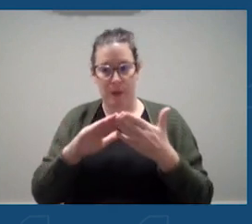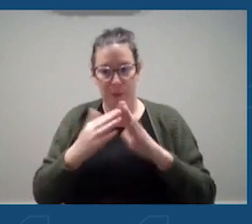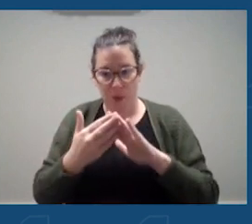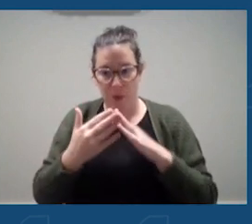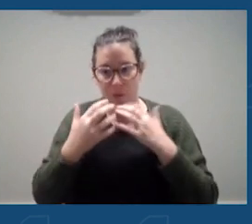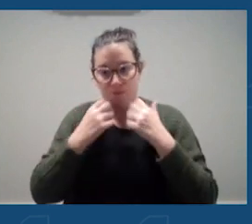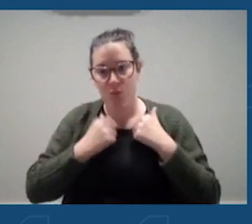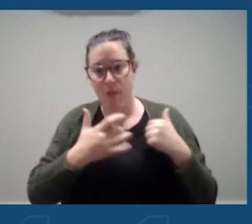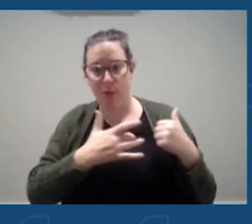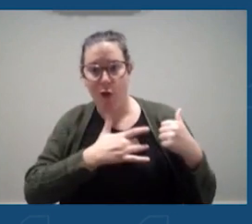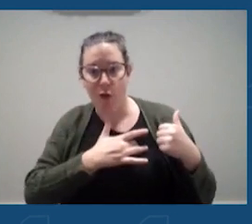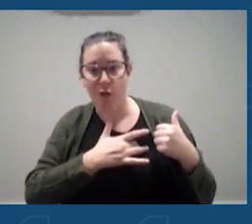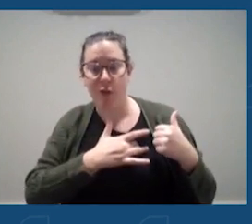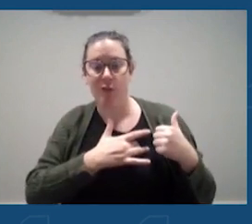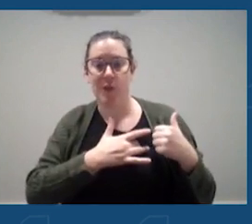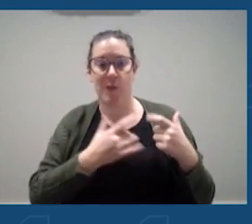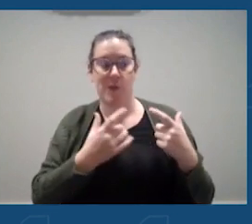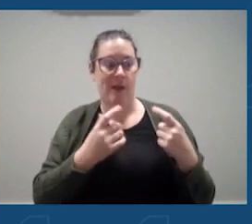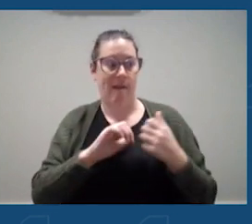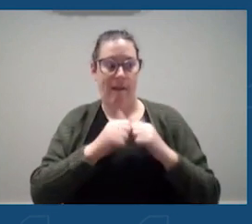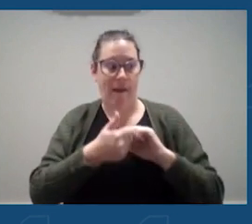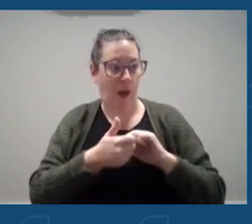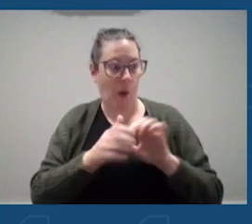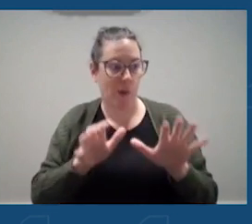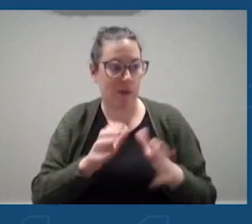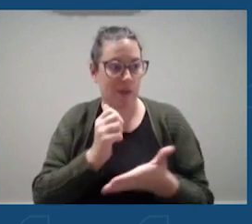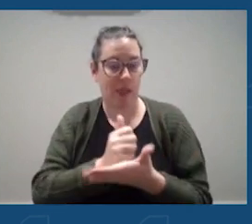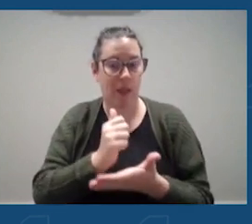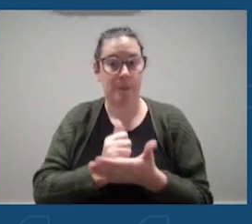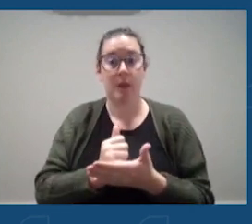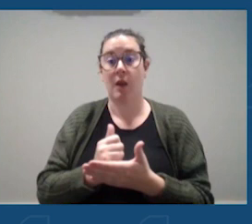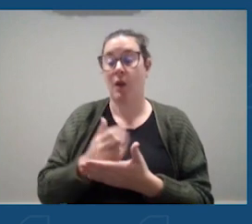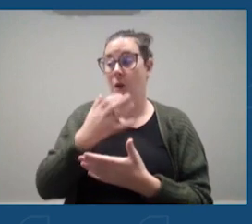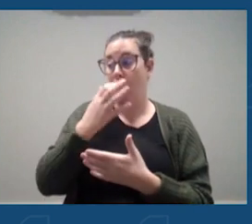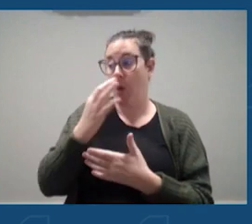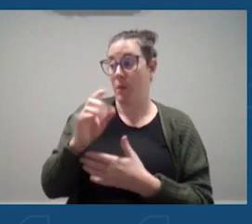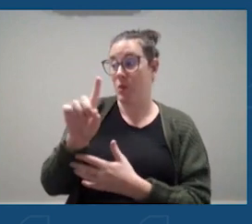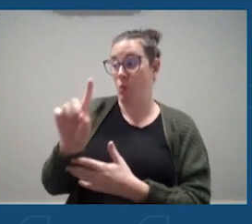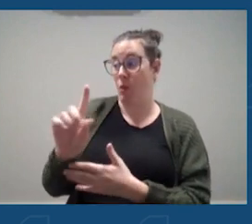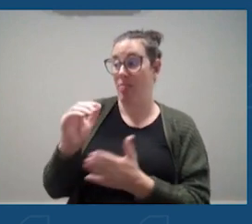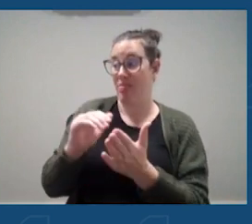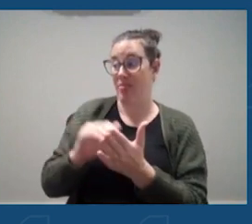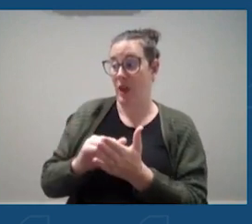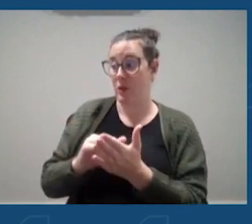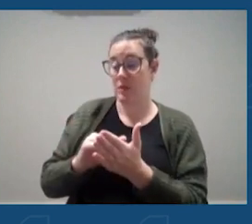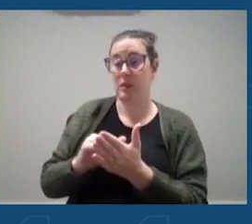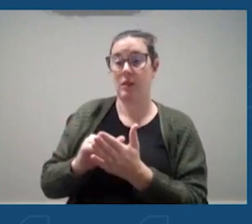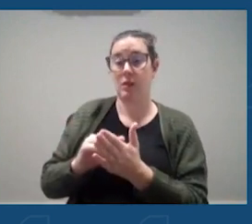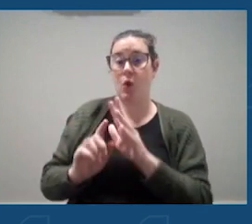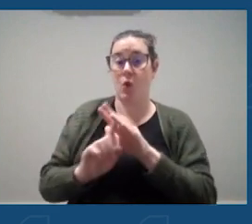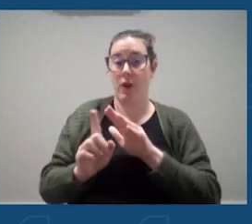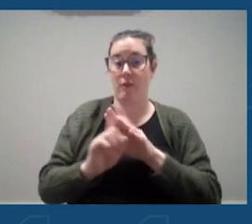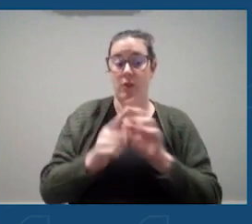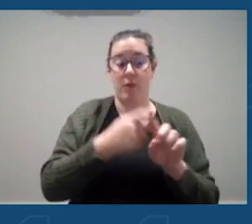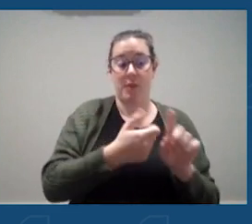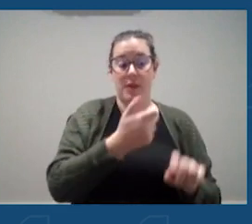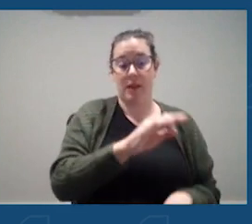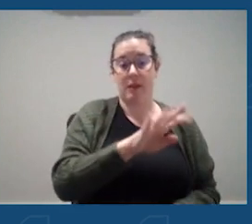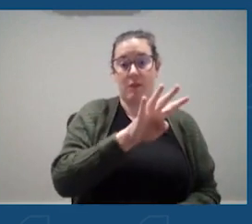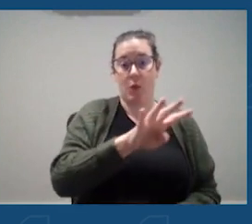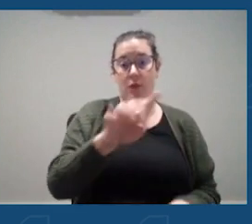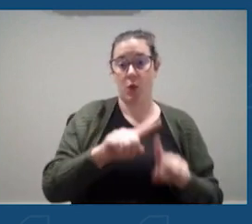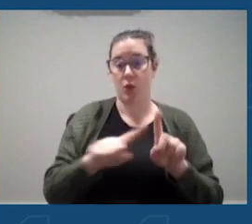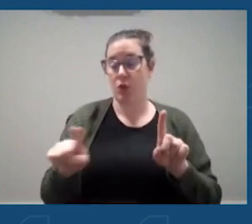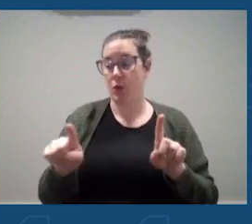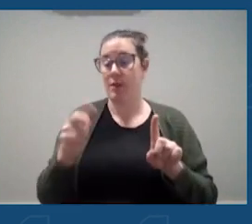they embraced almost 1,000 refugees who were brought here from 1944 till 1946. And I had a chance to talk to people who